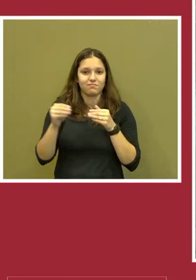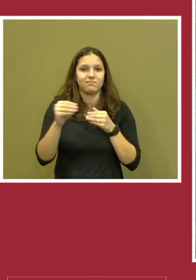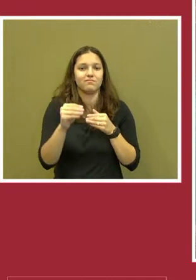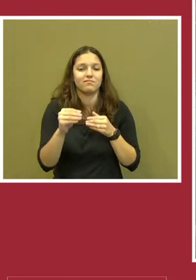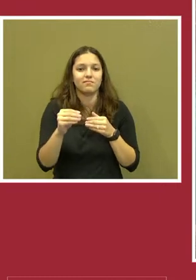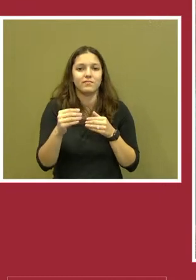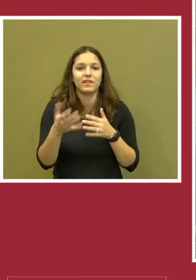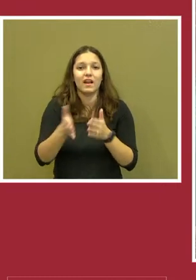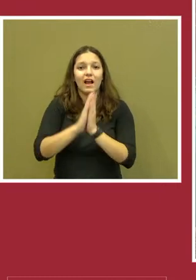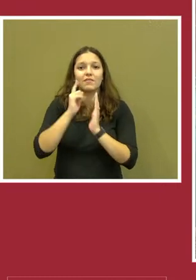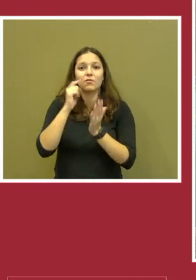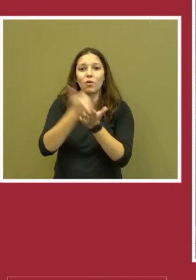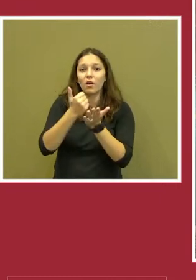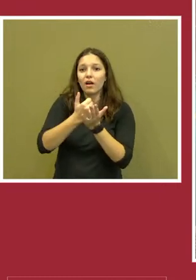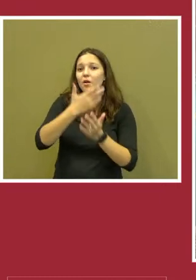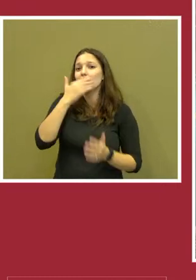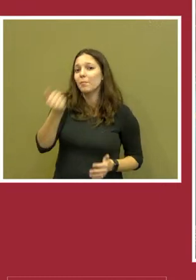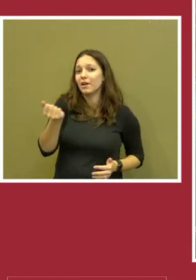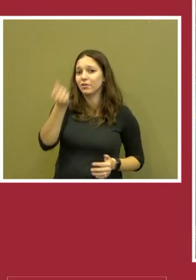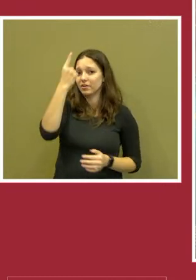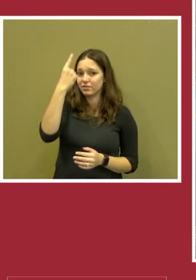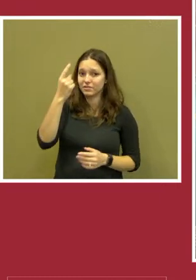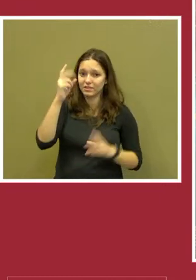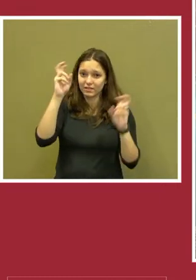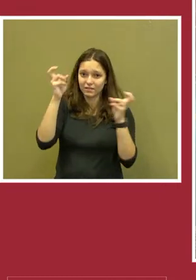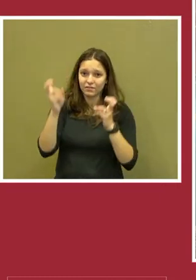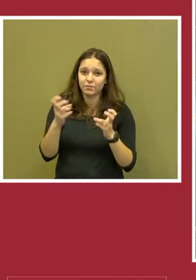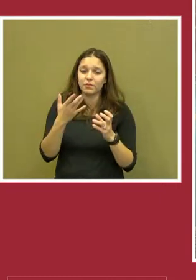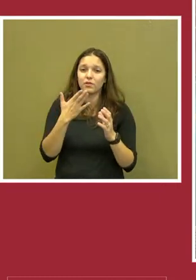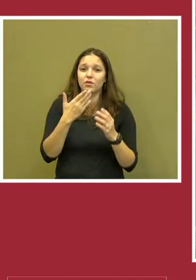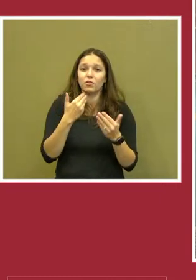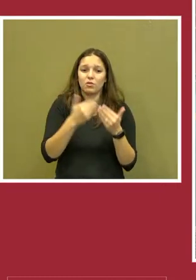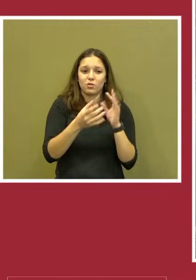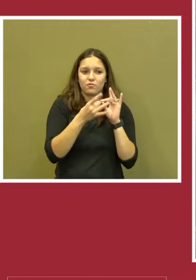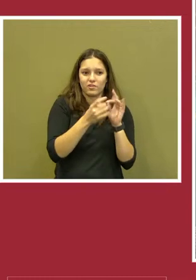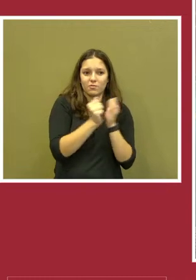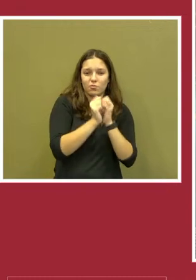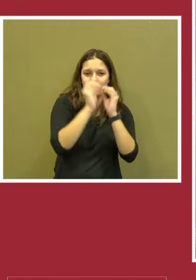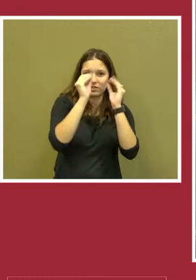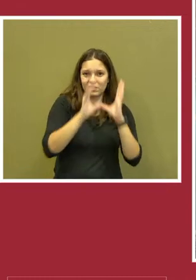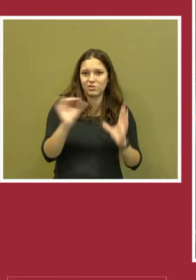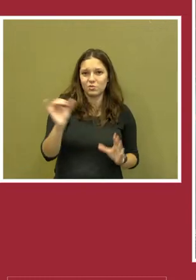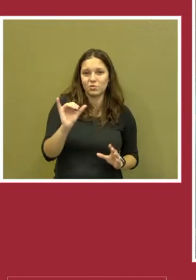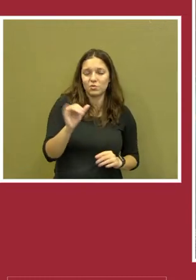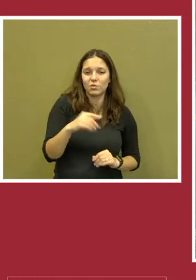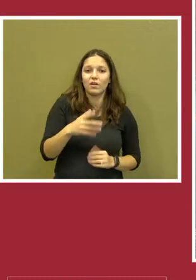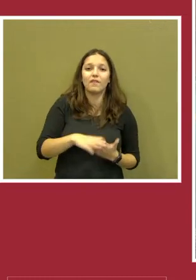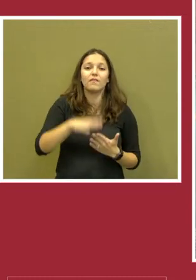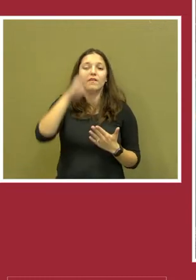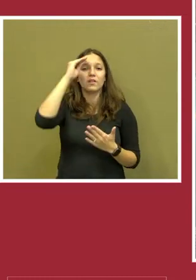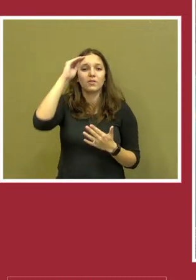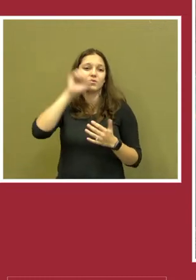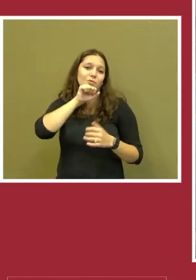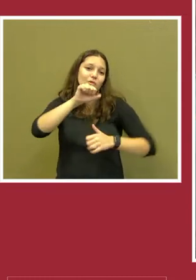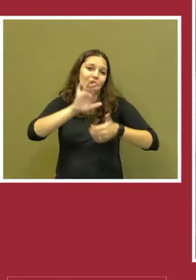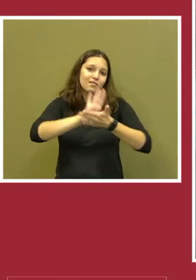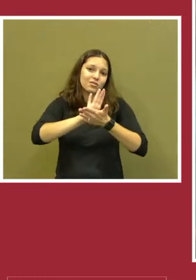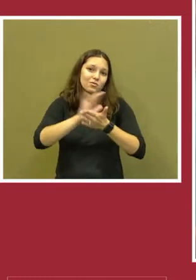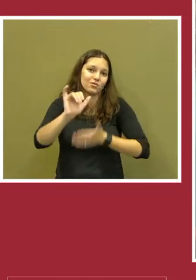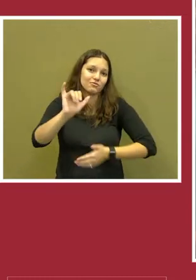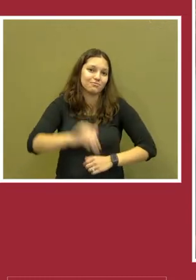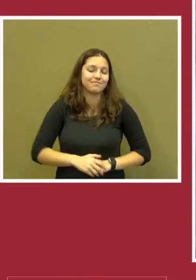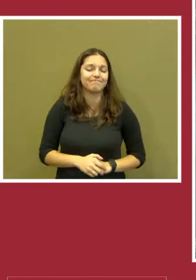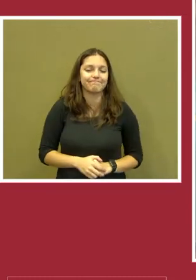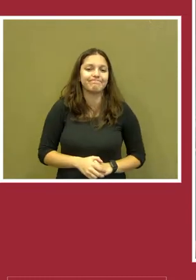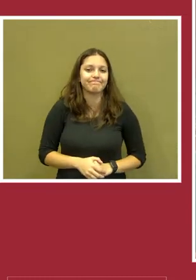to better understand a subject. So I feel like I've built a really close relationship with my teachers as well, and I've learned to love school as well.